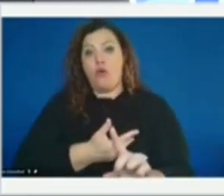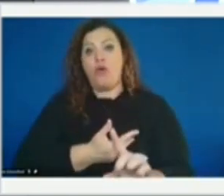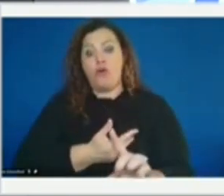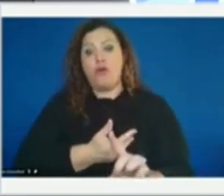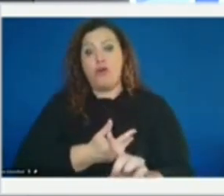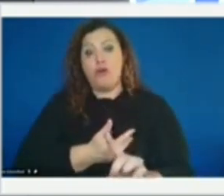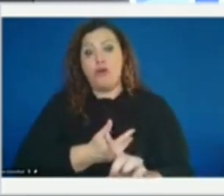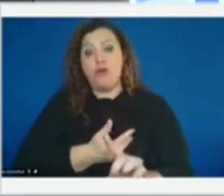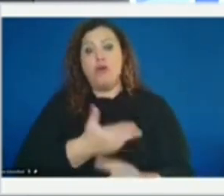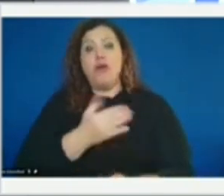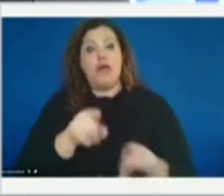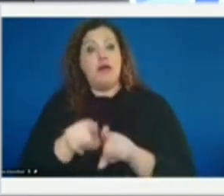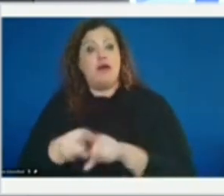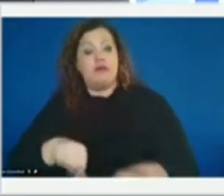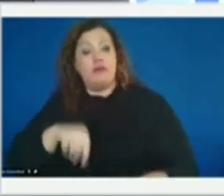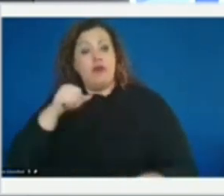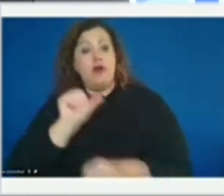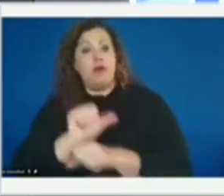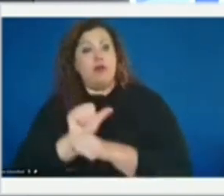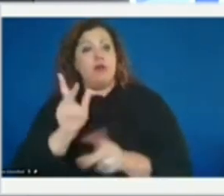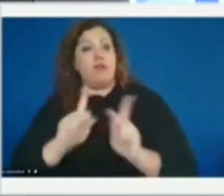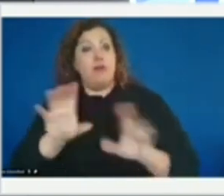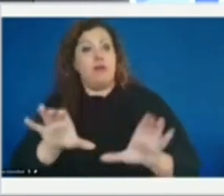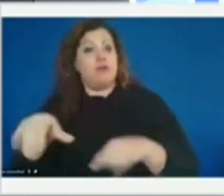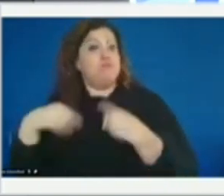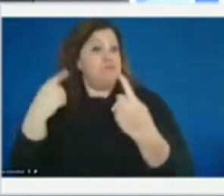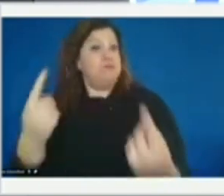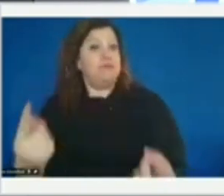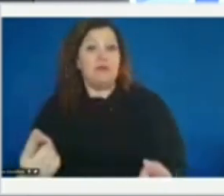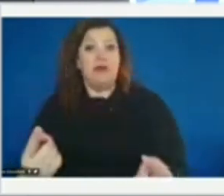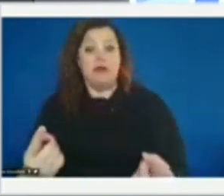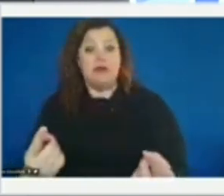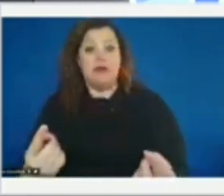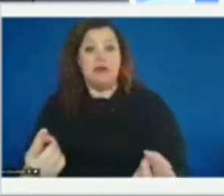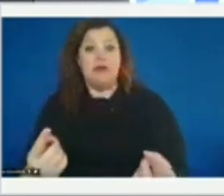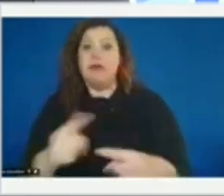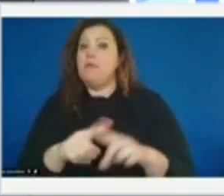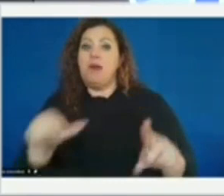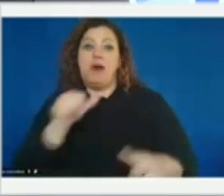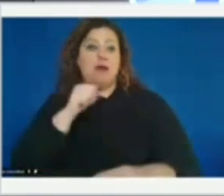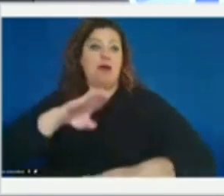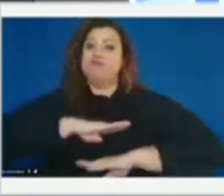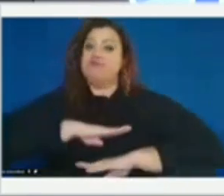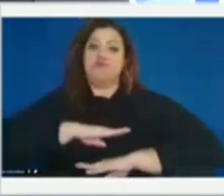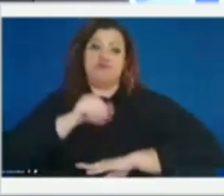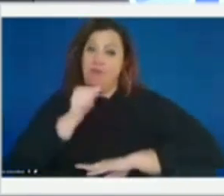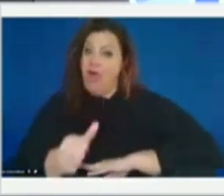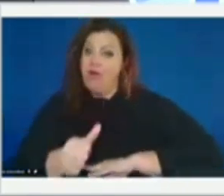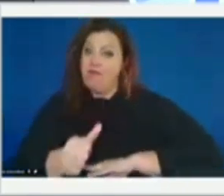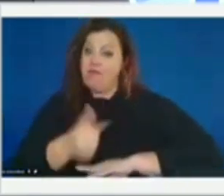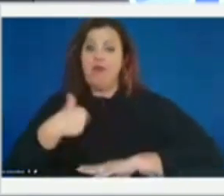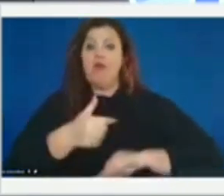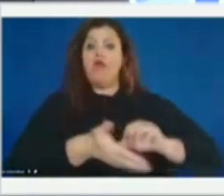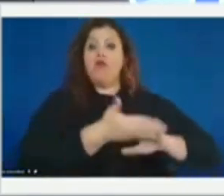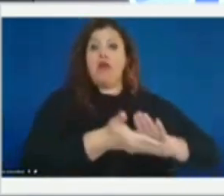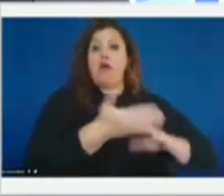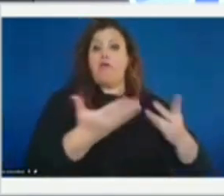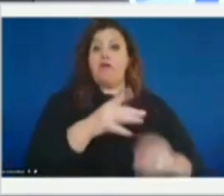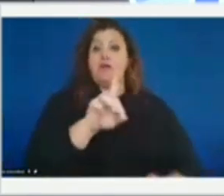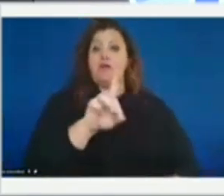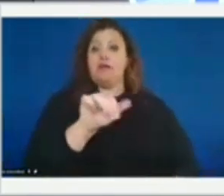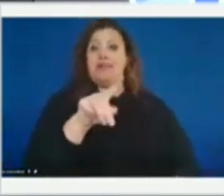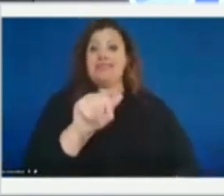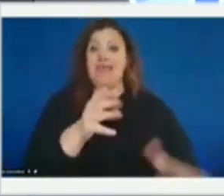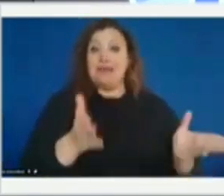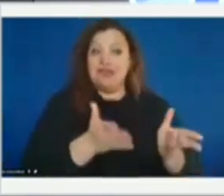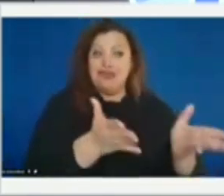And we're also proud of the work that our people have done. But we're not satisfied. We operate in a data-driven environment.